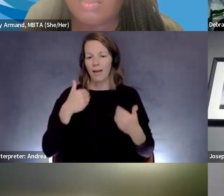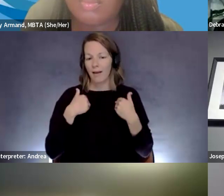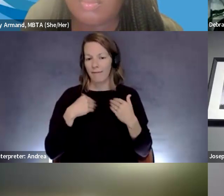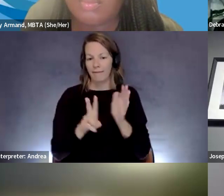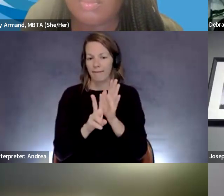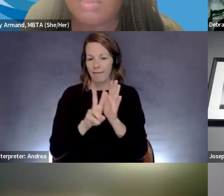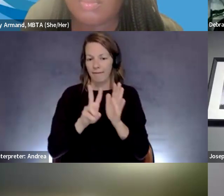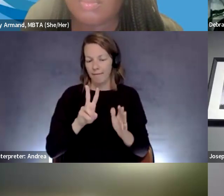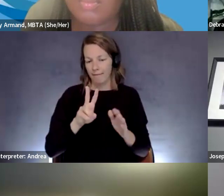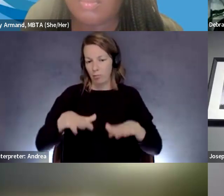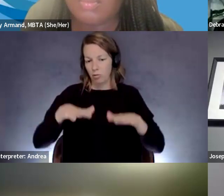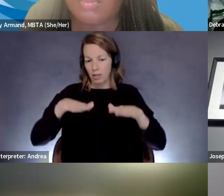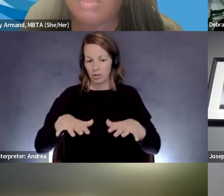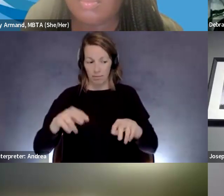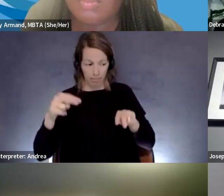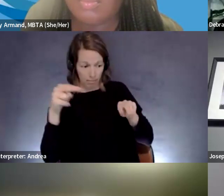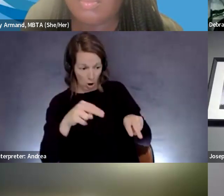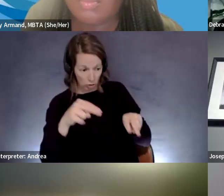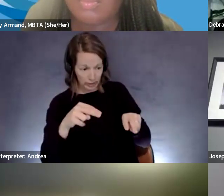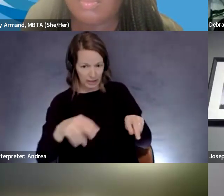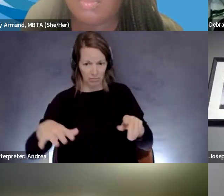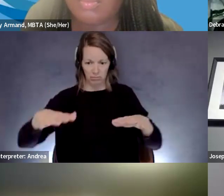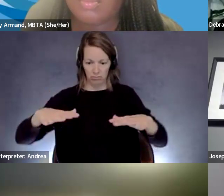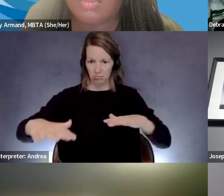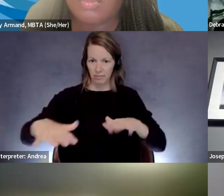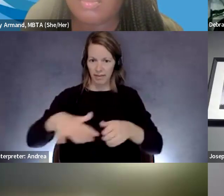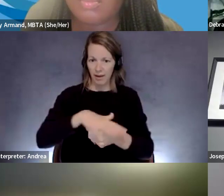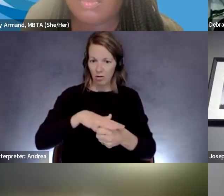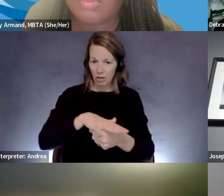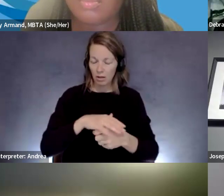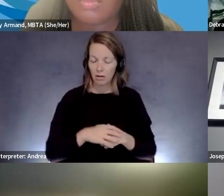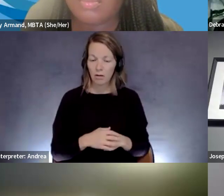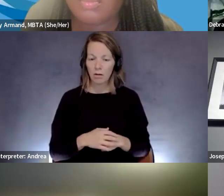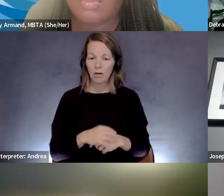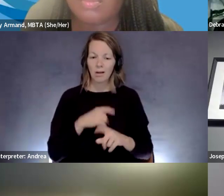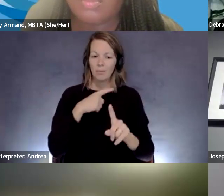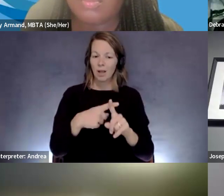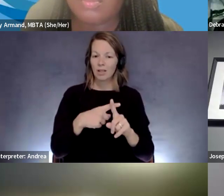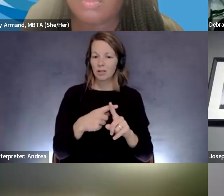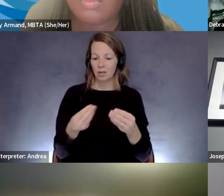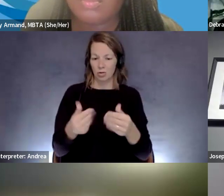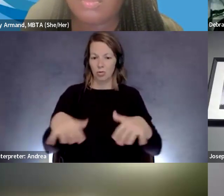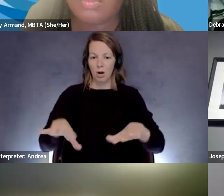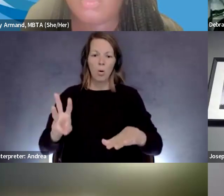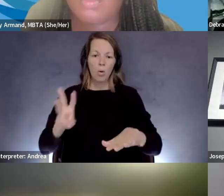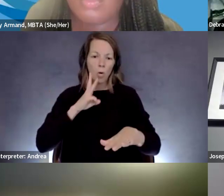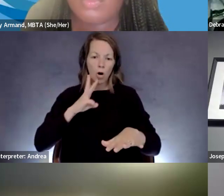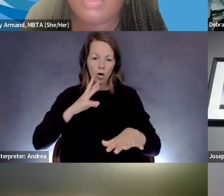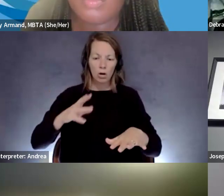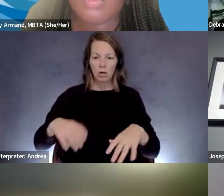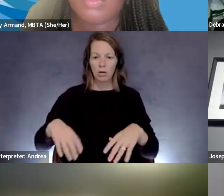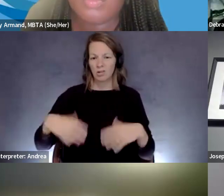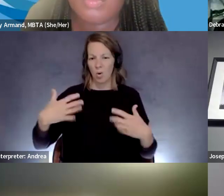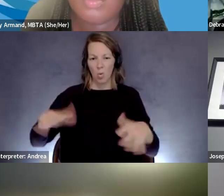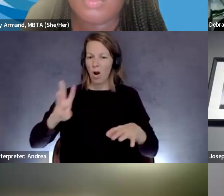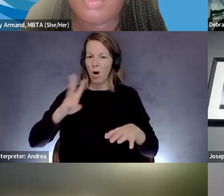monitoring on the tunnel and around the area. We will also have ground watering monitoring to make sure that water levels aren't